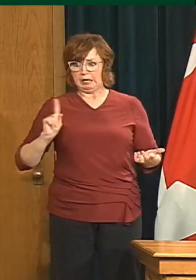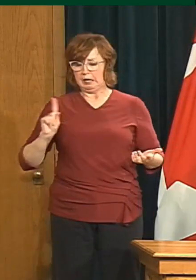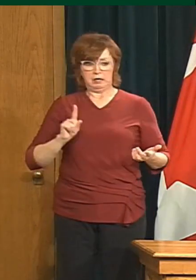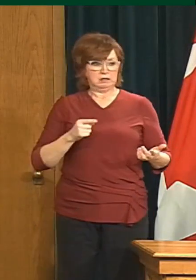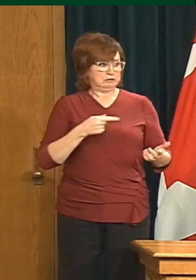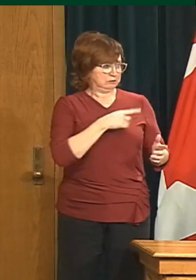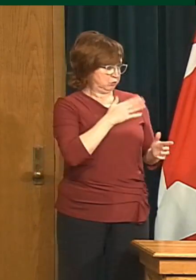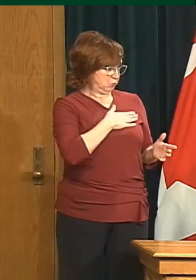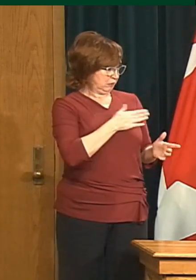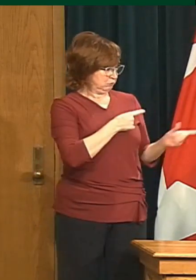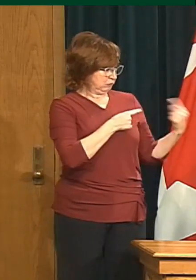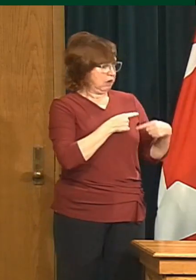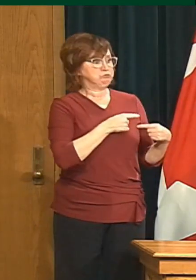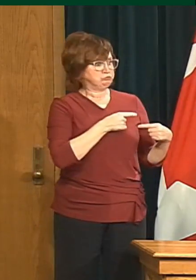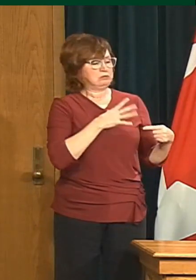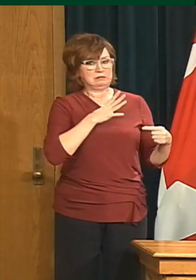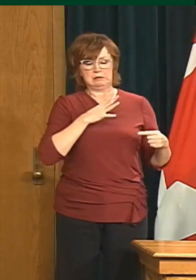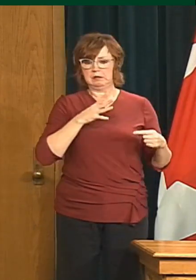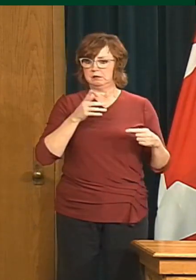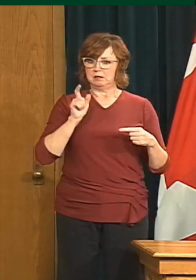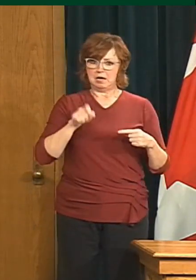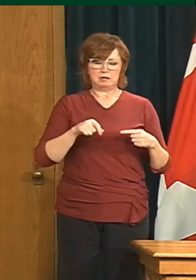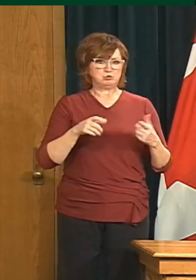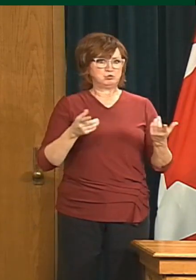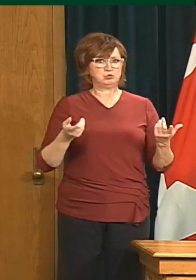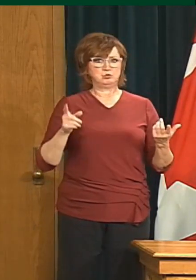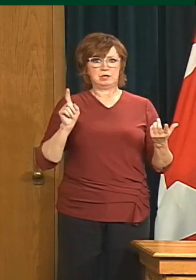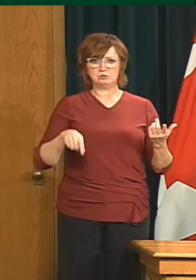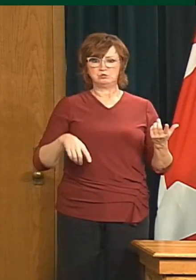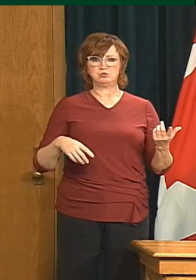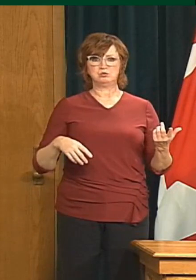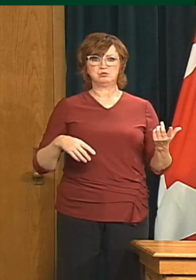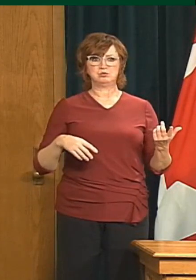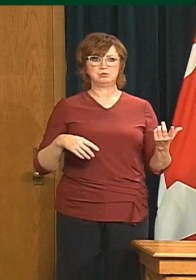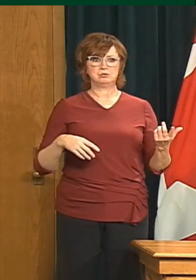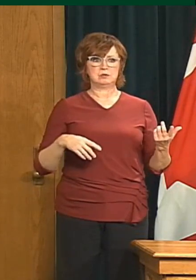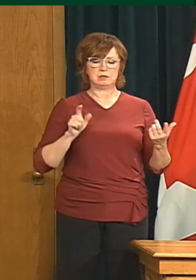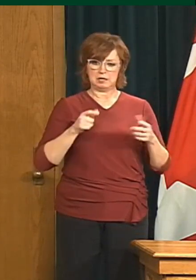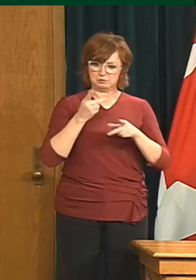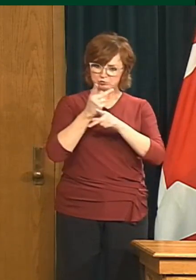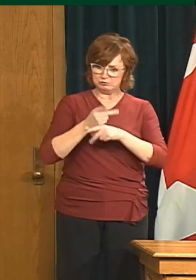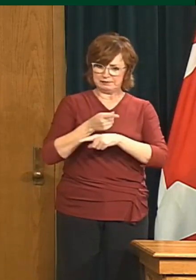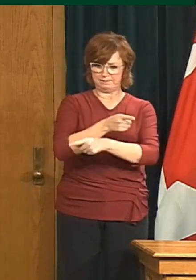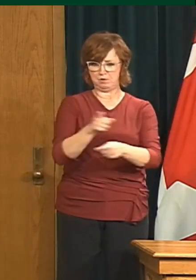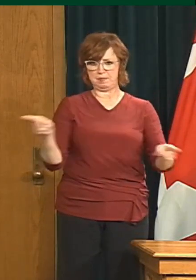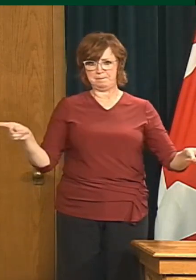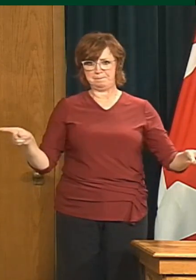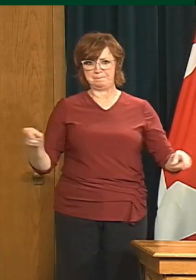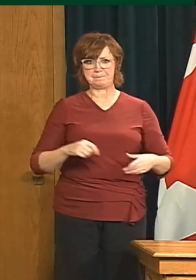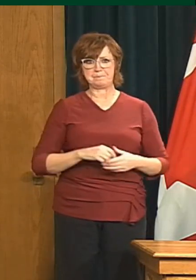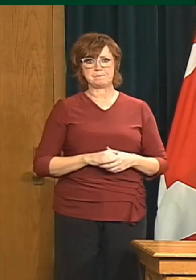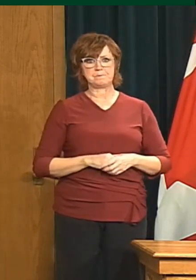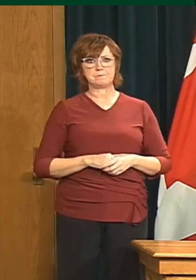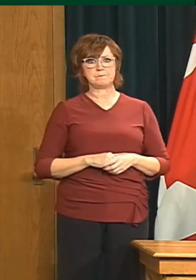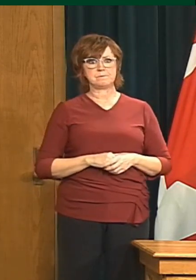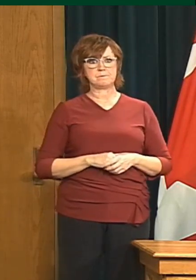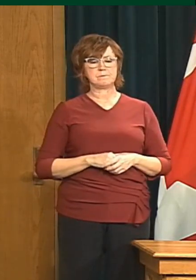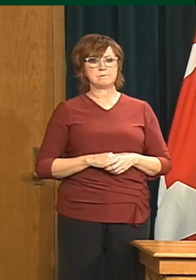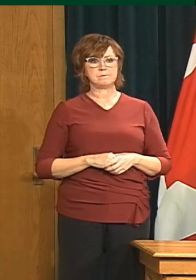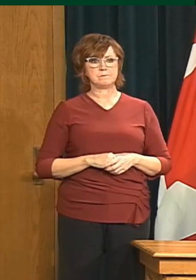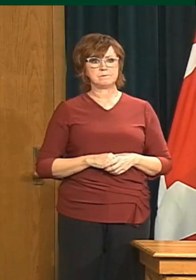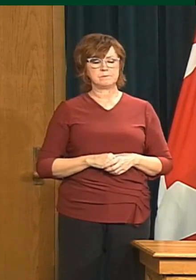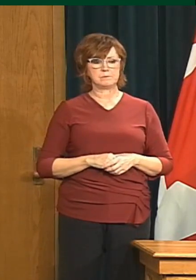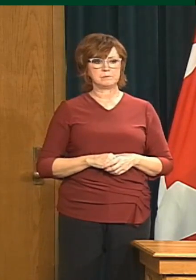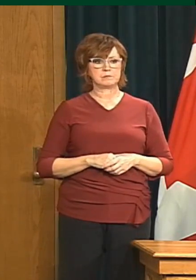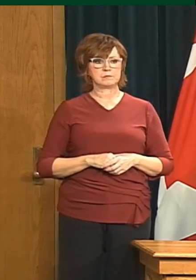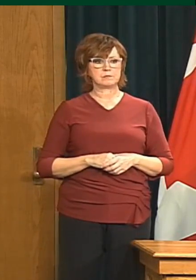doors on a community, because we need to make sure that we're caring for that community beyond their needs for COVID-19.